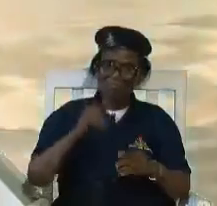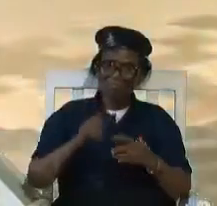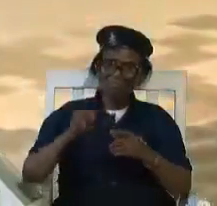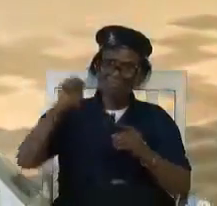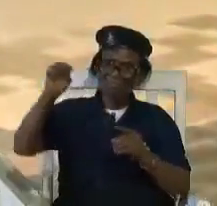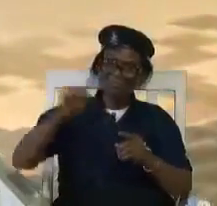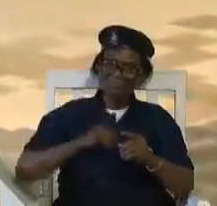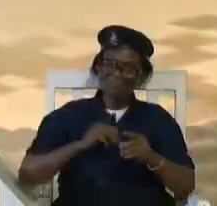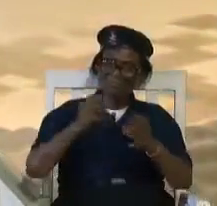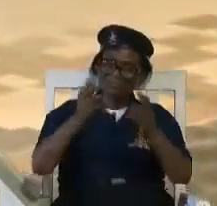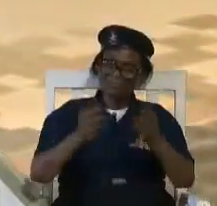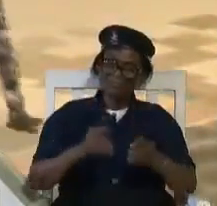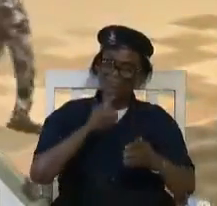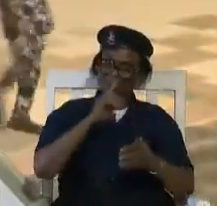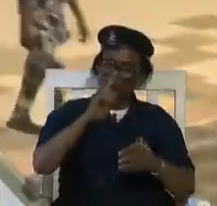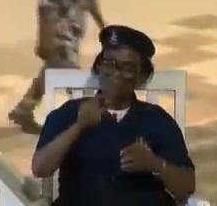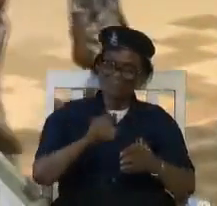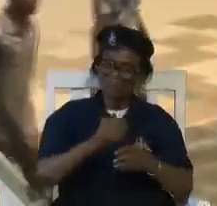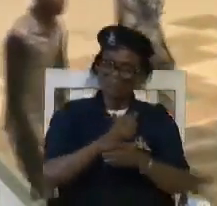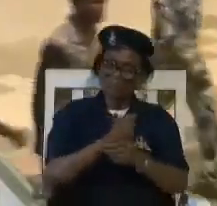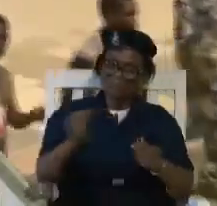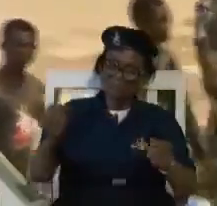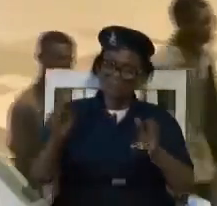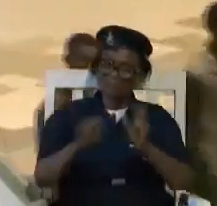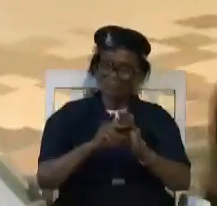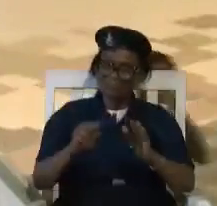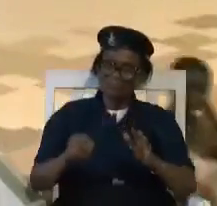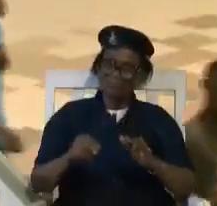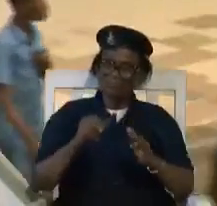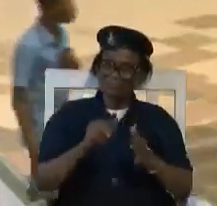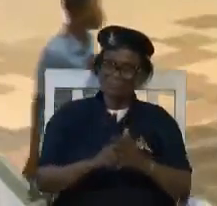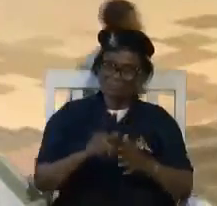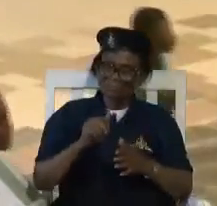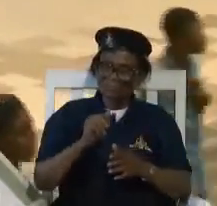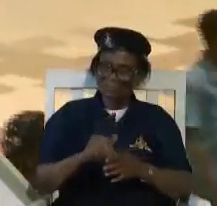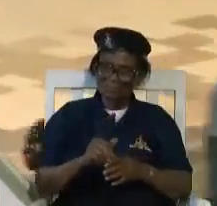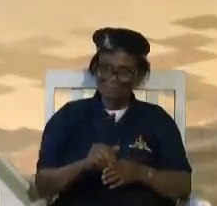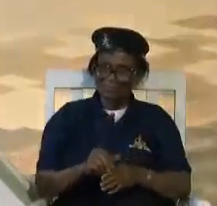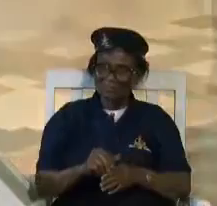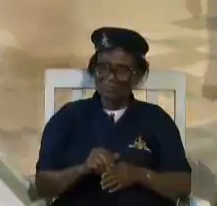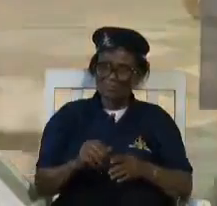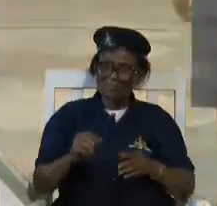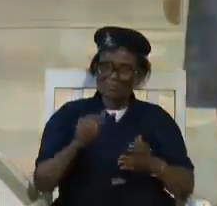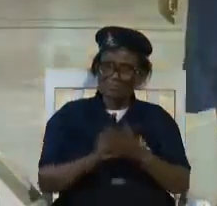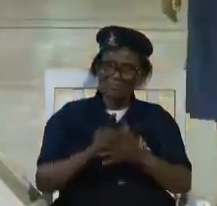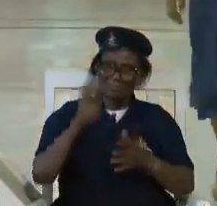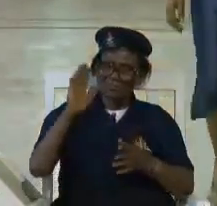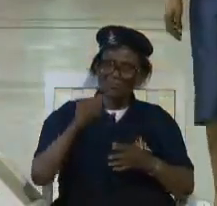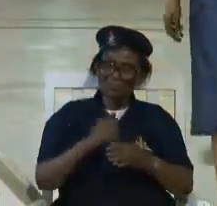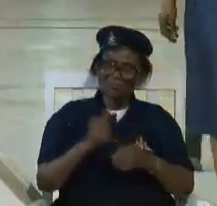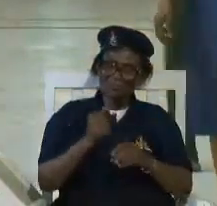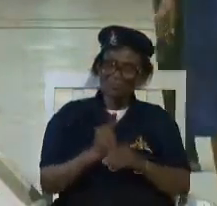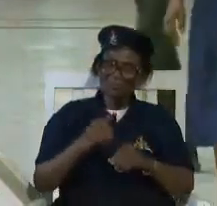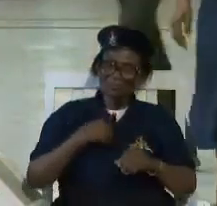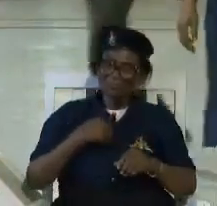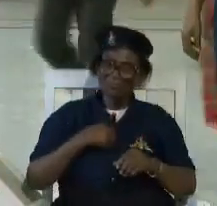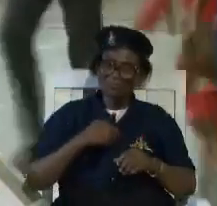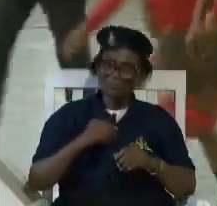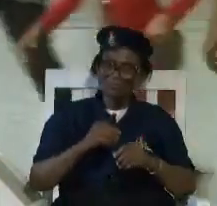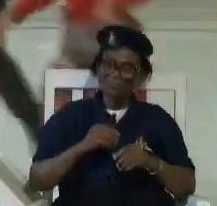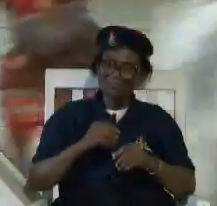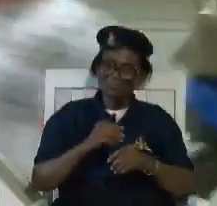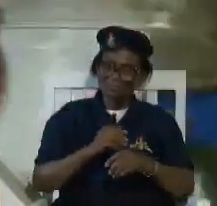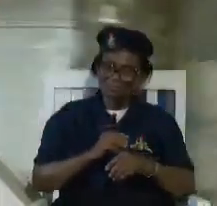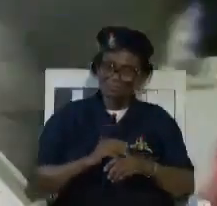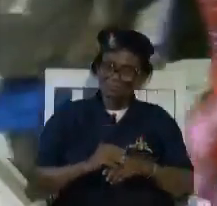real salvation. I want that kind of salvation that will make me a brand new creature so that